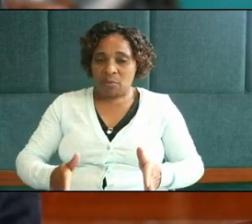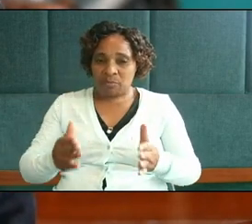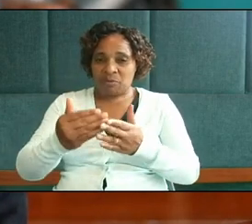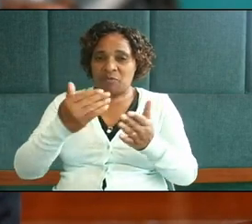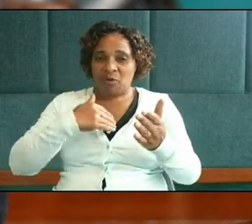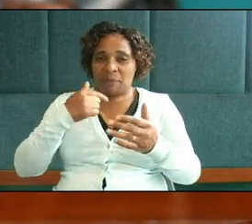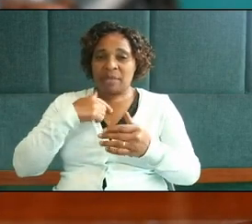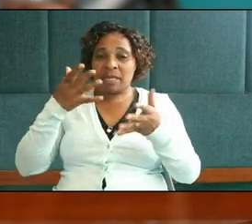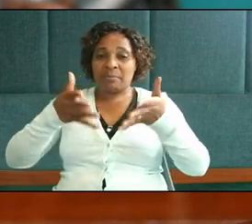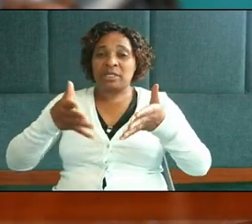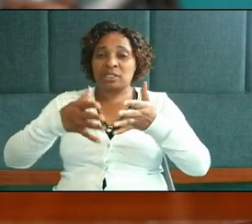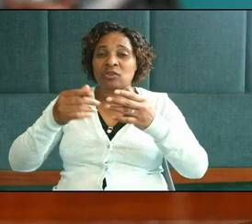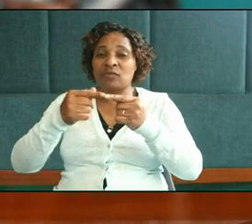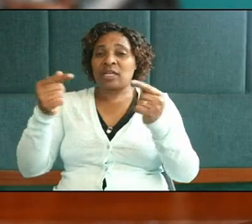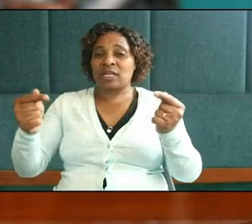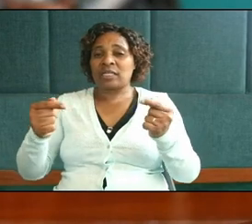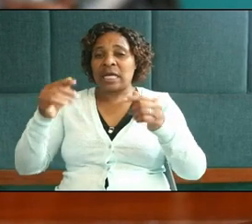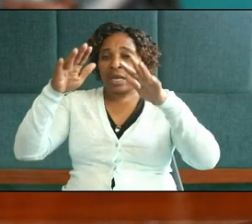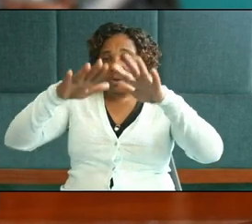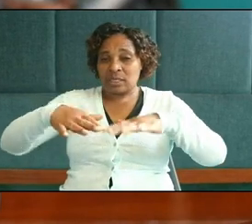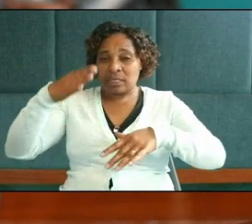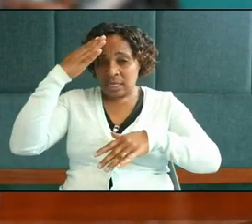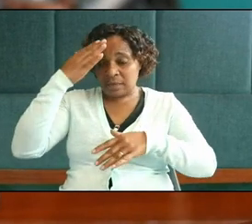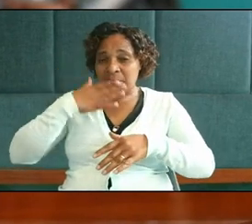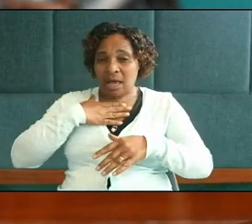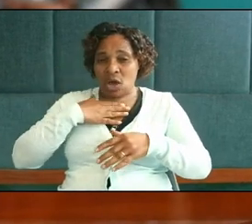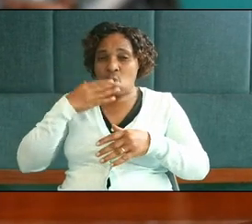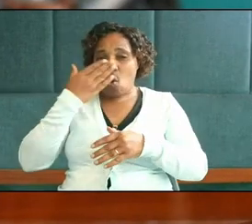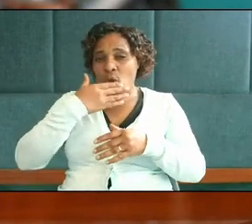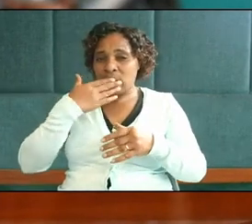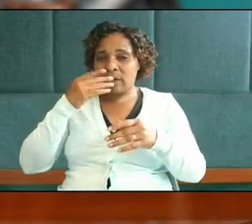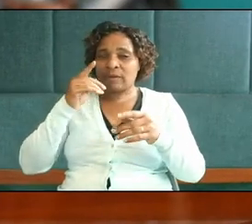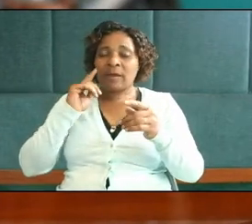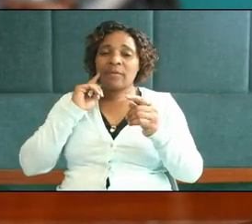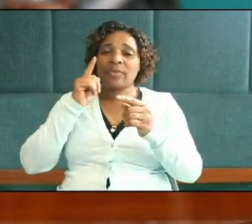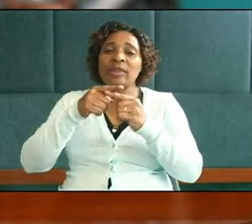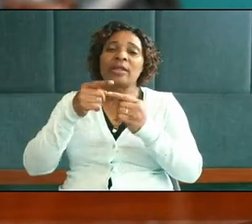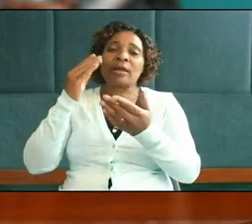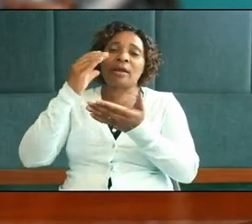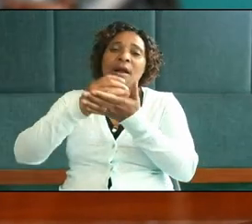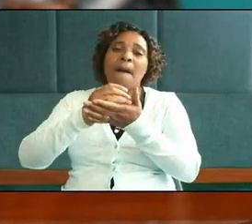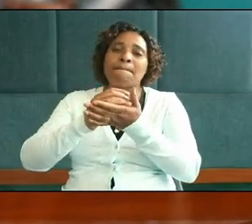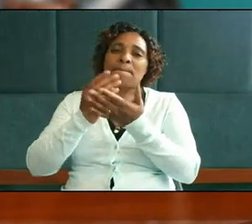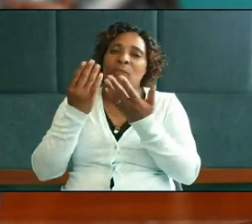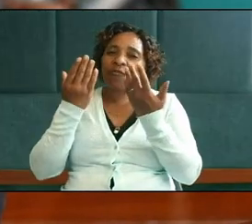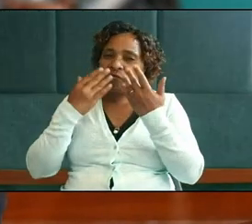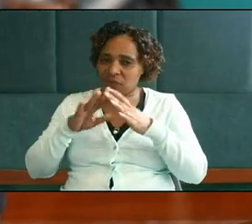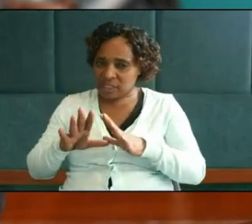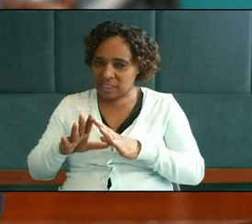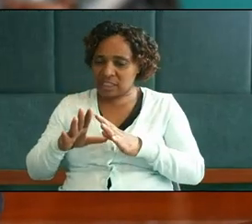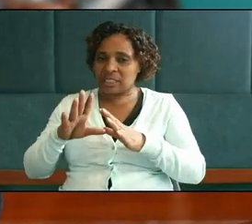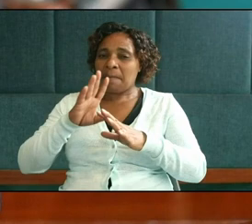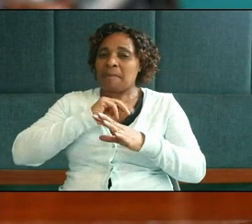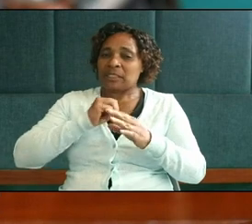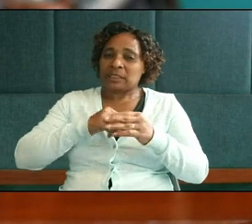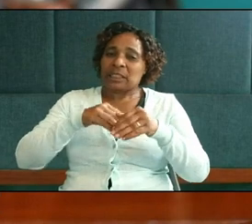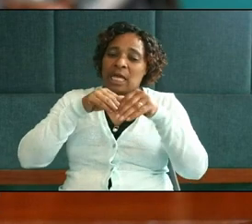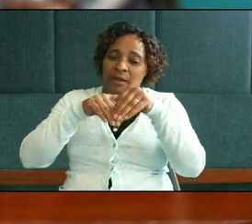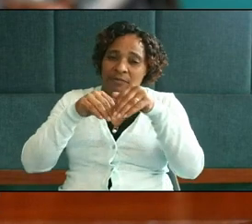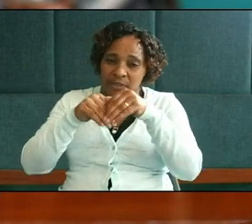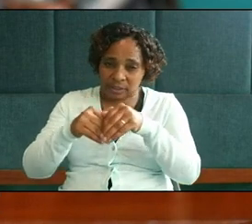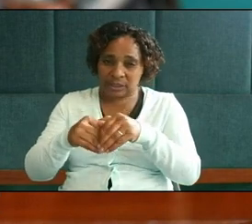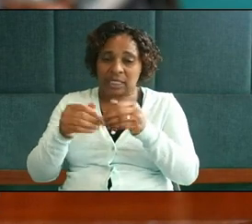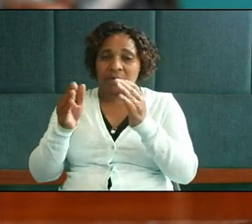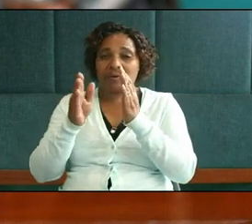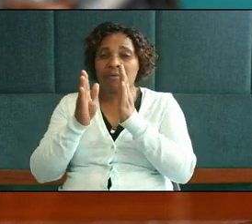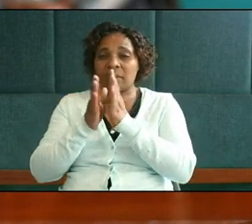my enemies. You anointed my head with oil, my cup runs over. Surely goodness and mercy shall follow me all the days of my